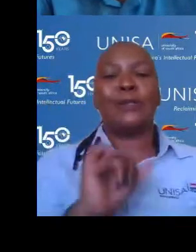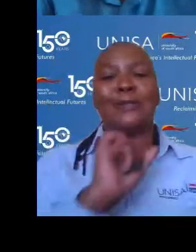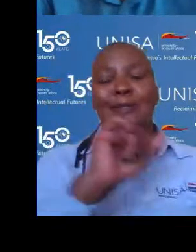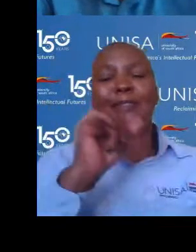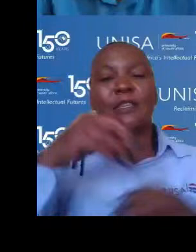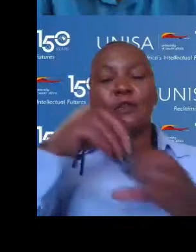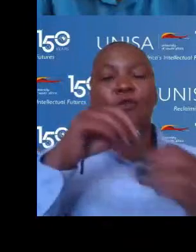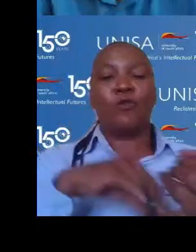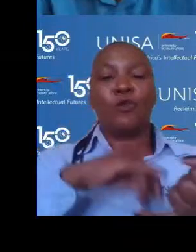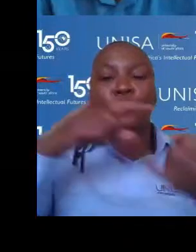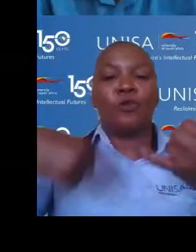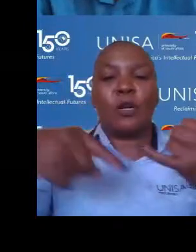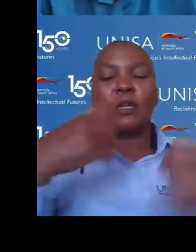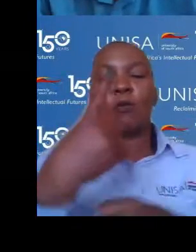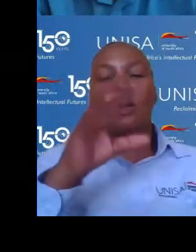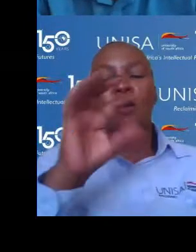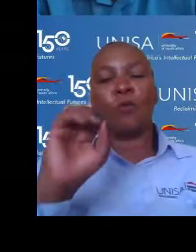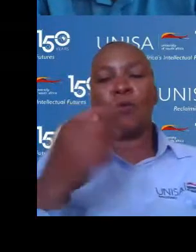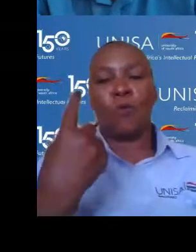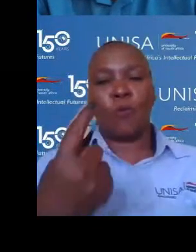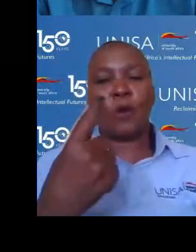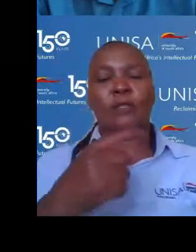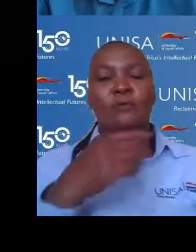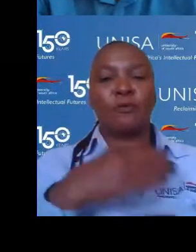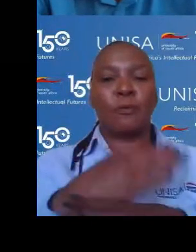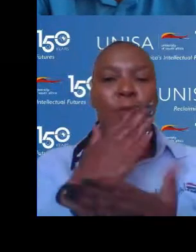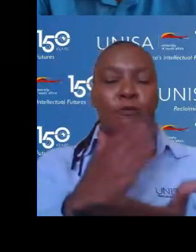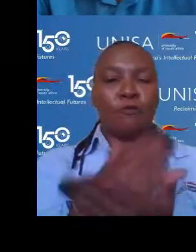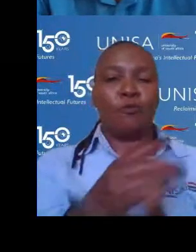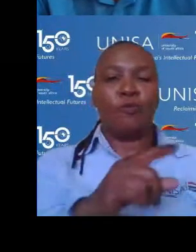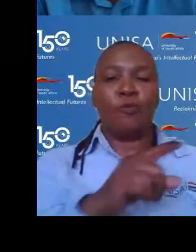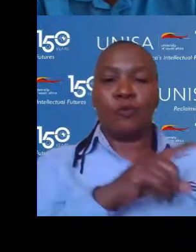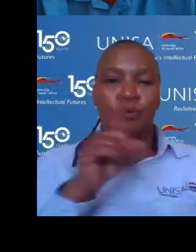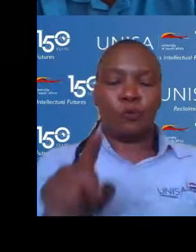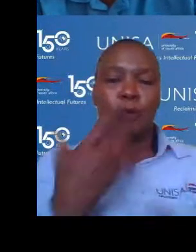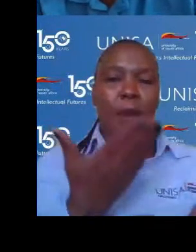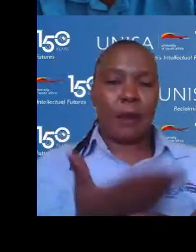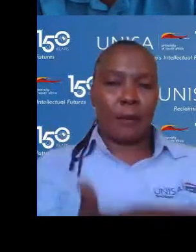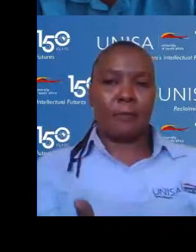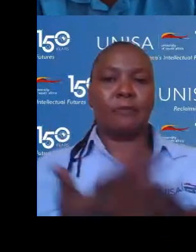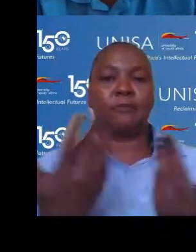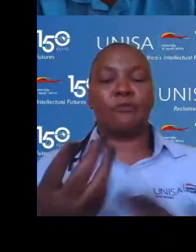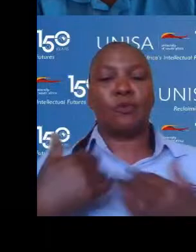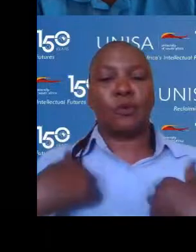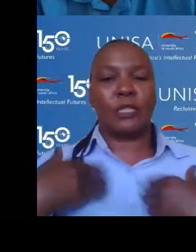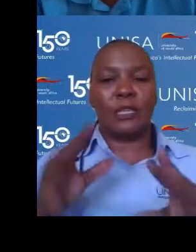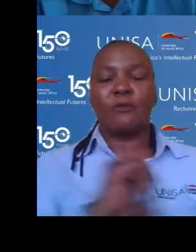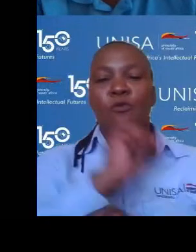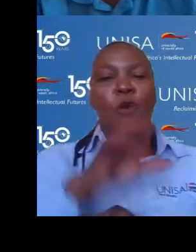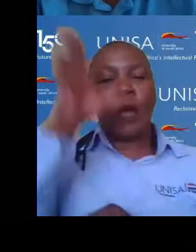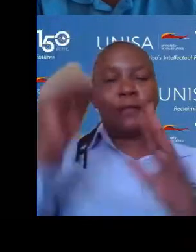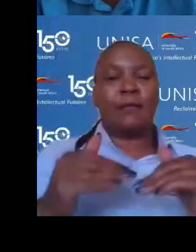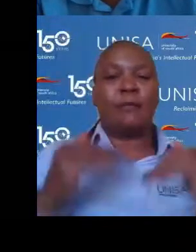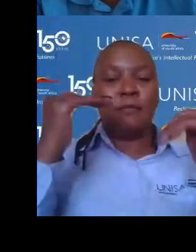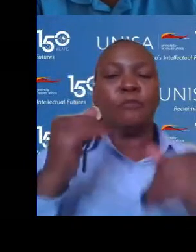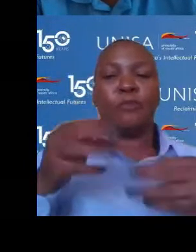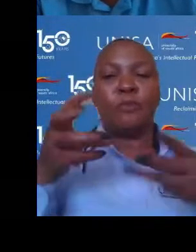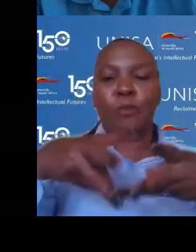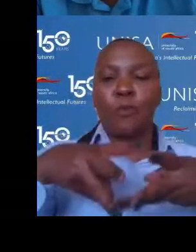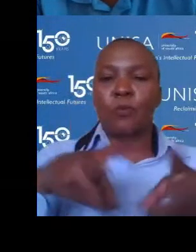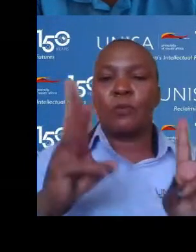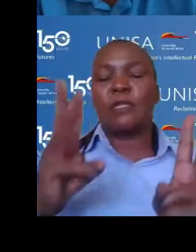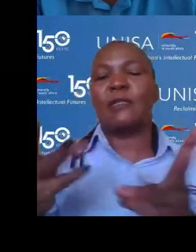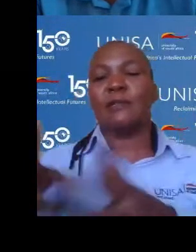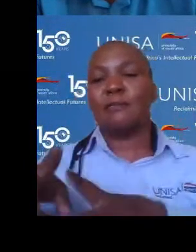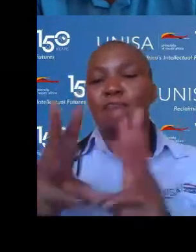101. It is meant to make sure that you can be able to kickstart your academic journey and be